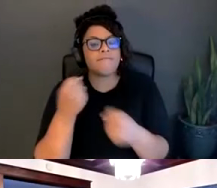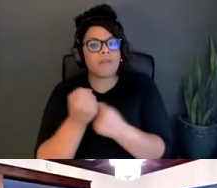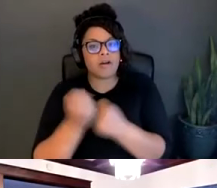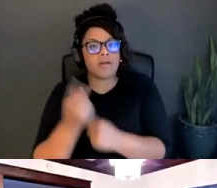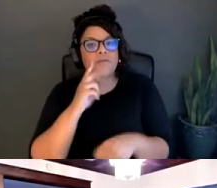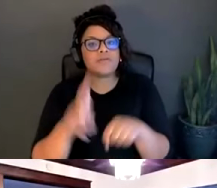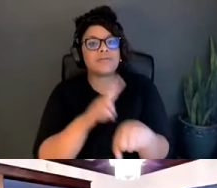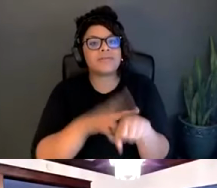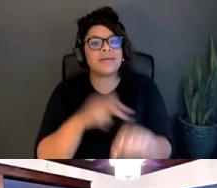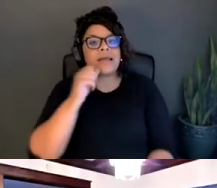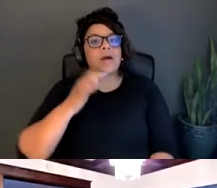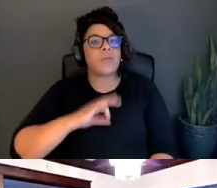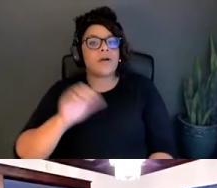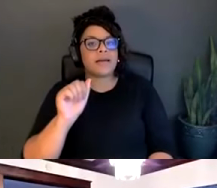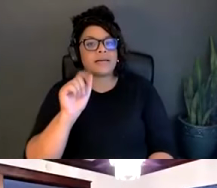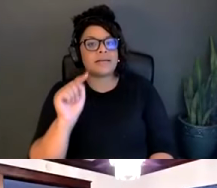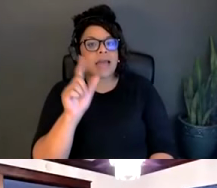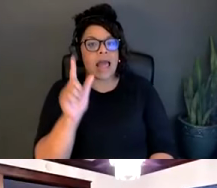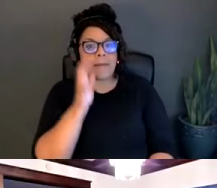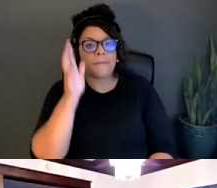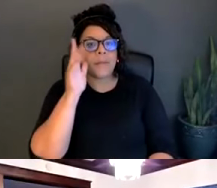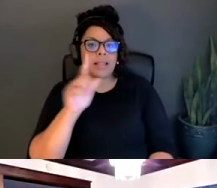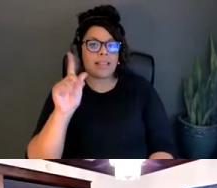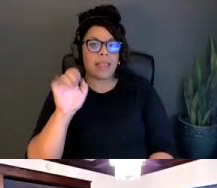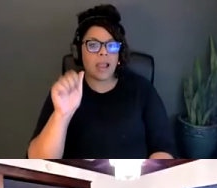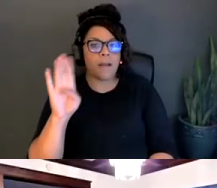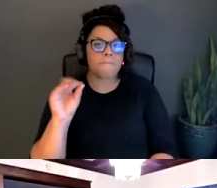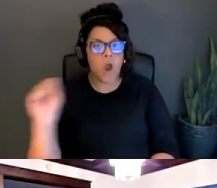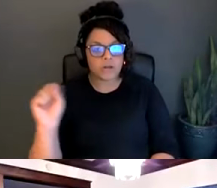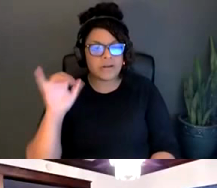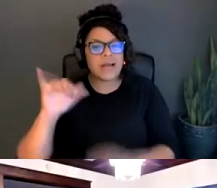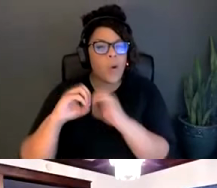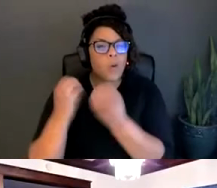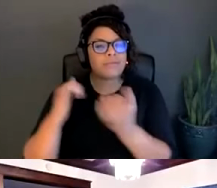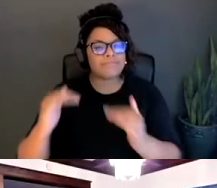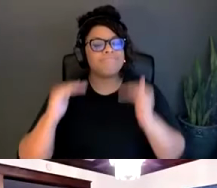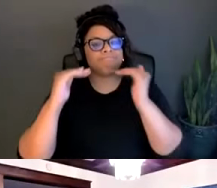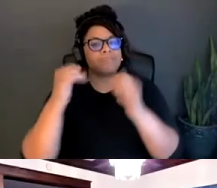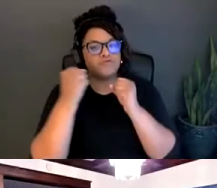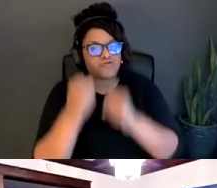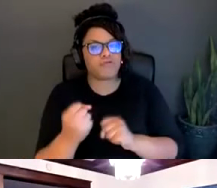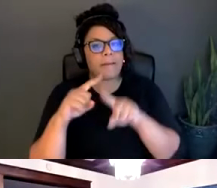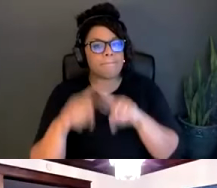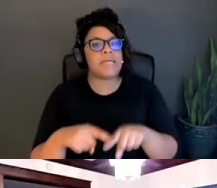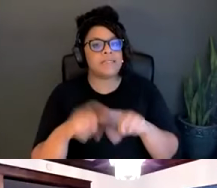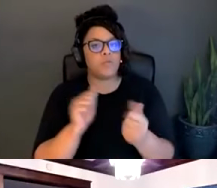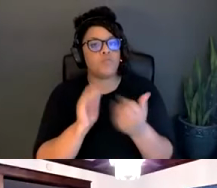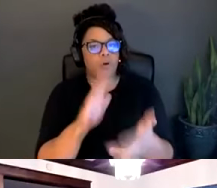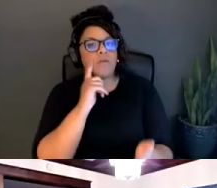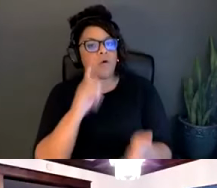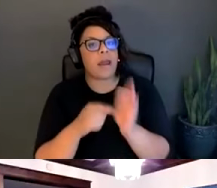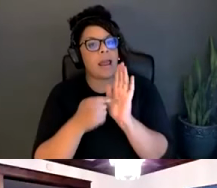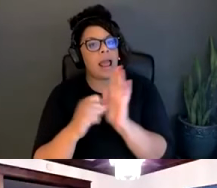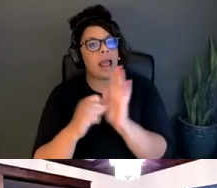national nonprofit ATL Parent Like a Boss. The organization advances a strengths-based approach to highlighting